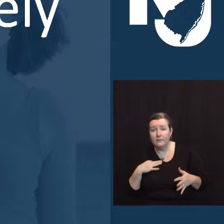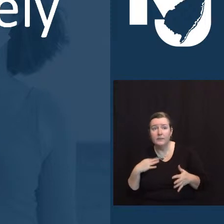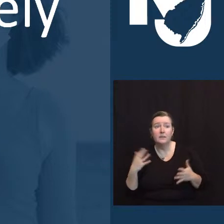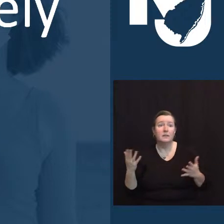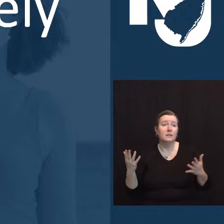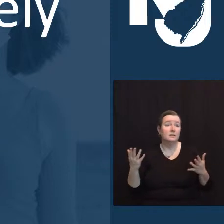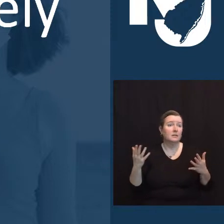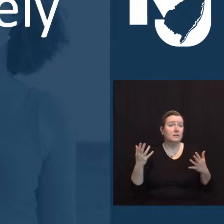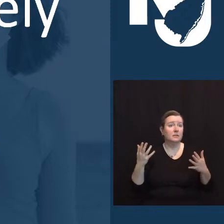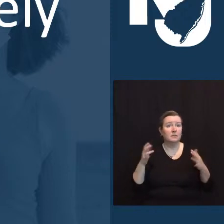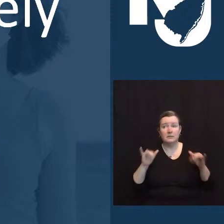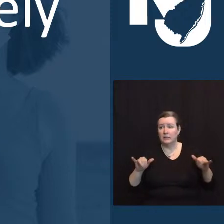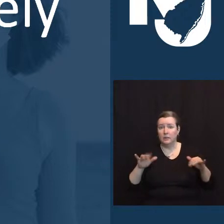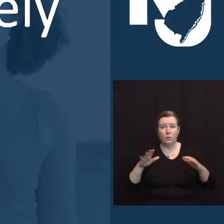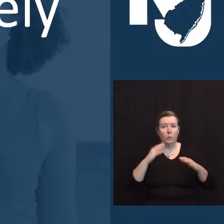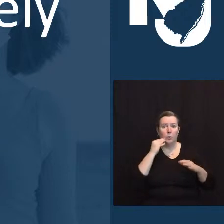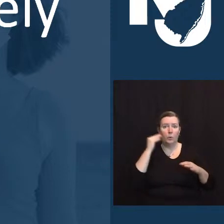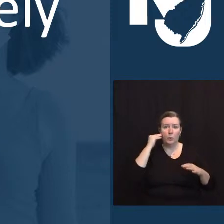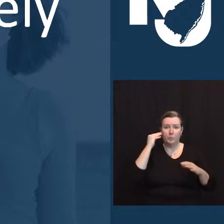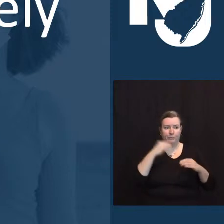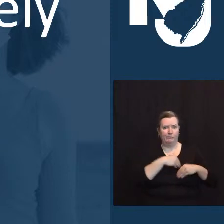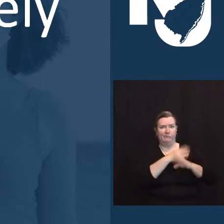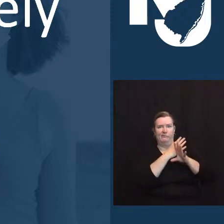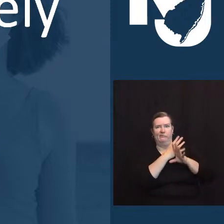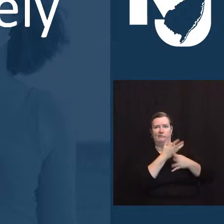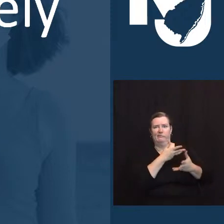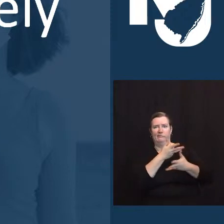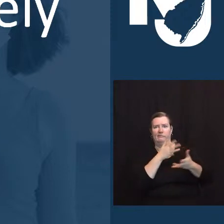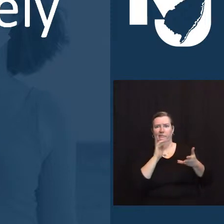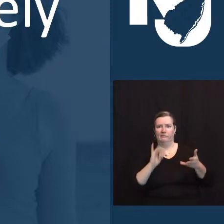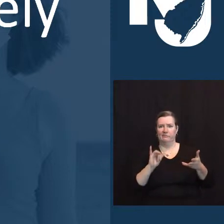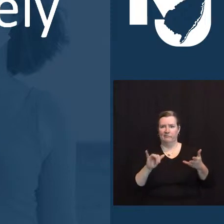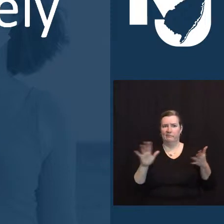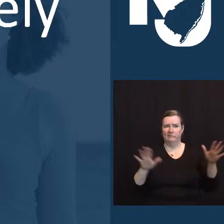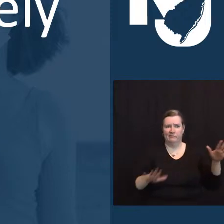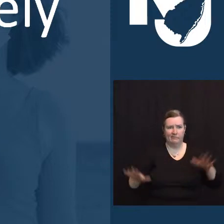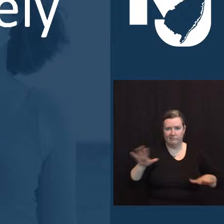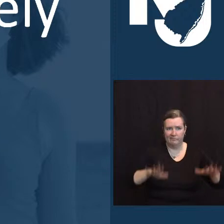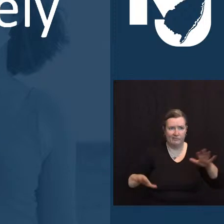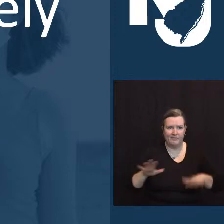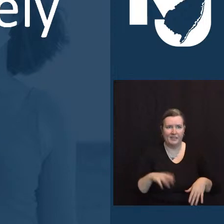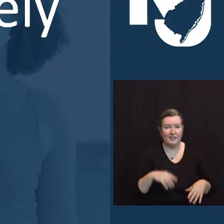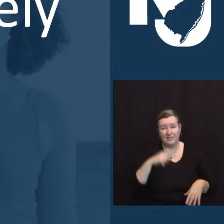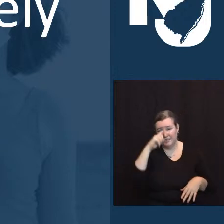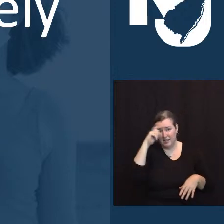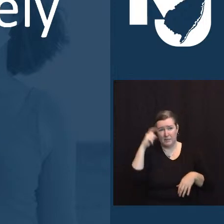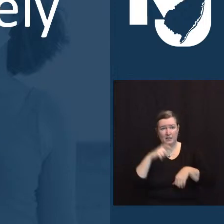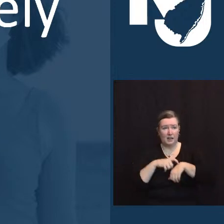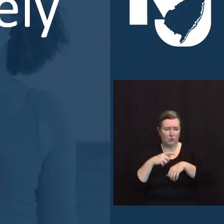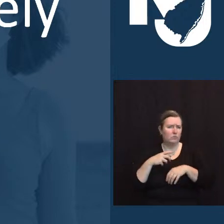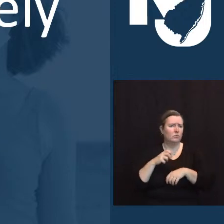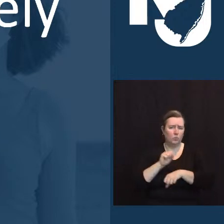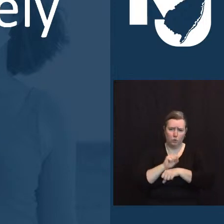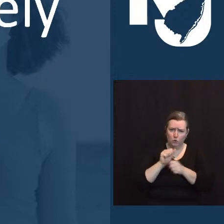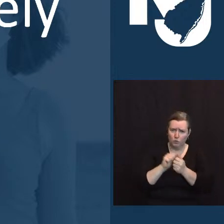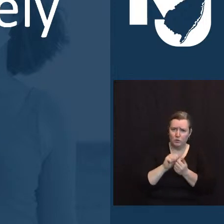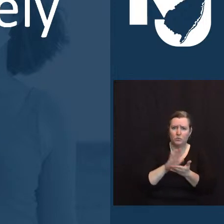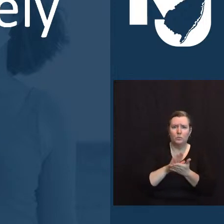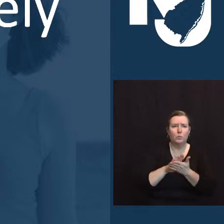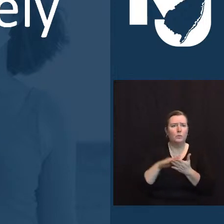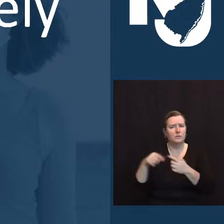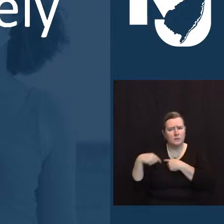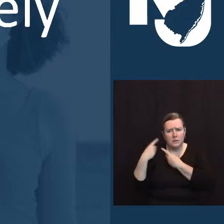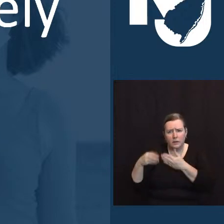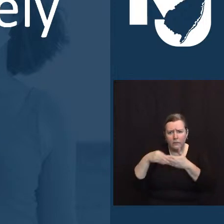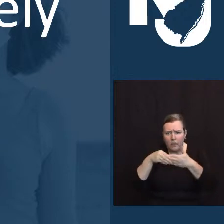learning. Over last summer, we worked directly with our school communities to give them the flexibility they needed to make the right